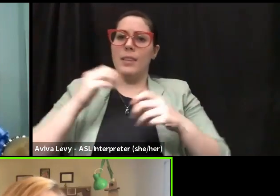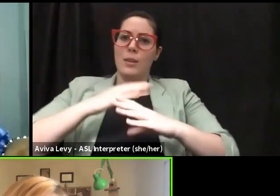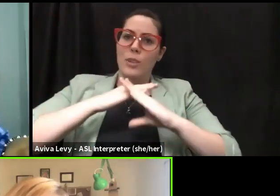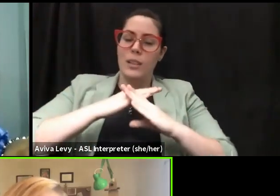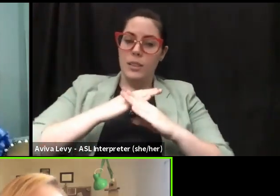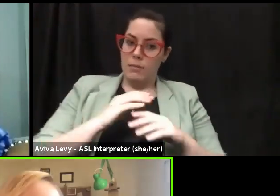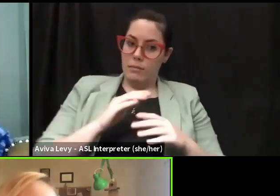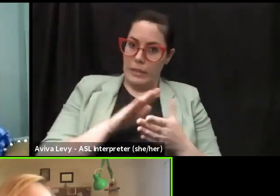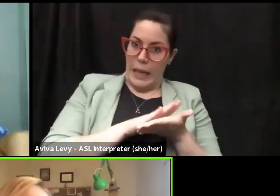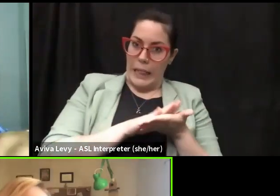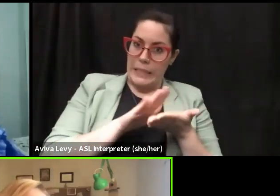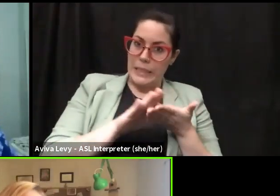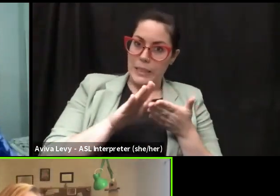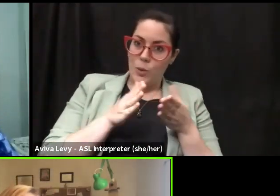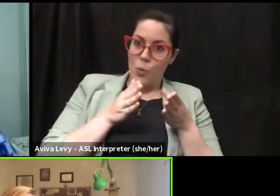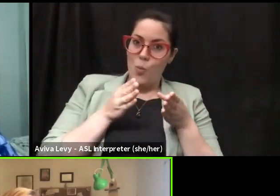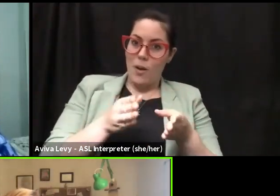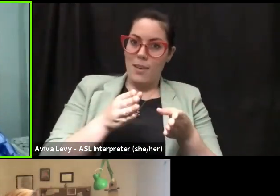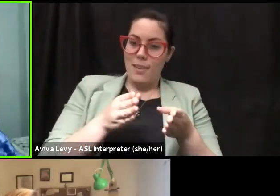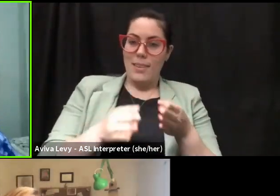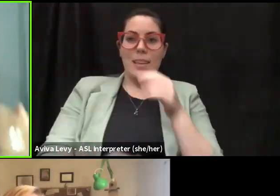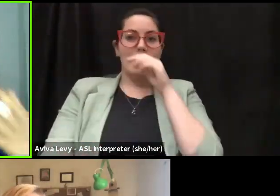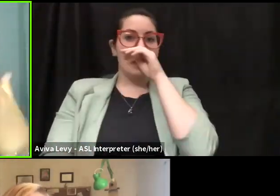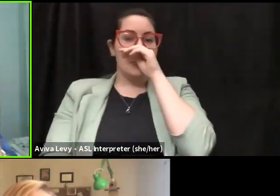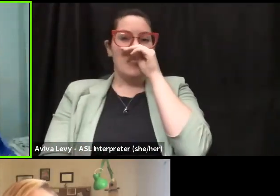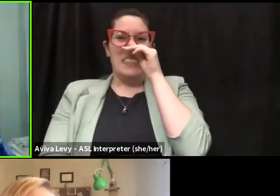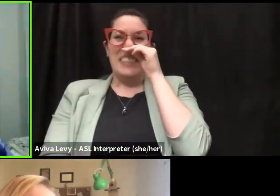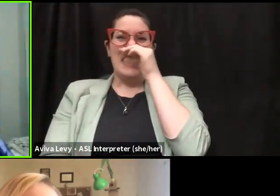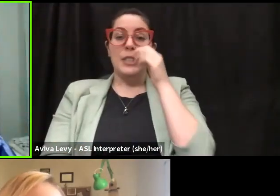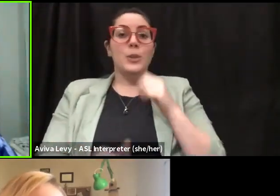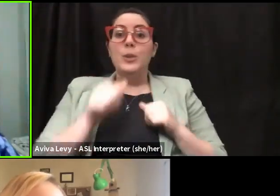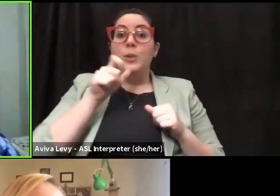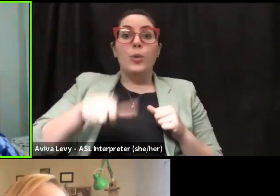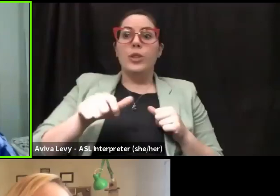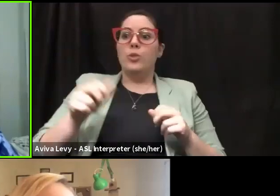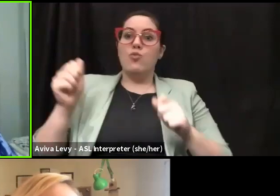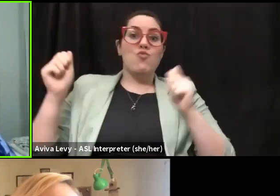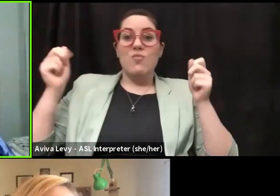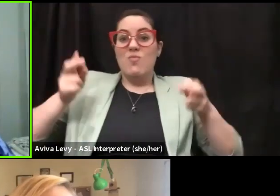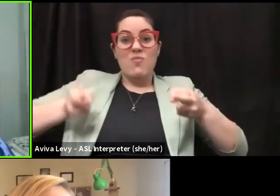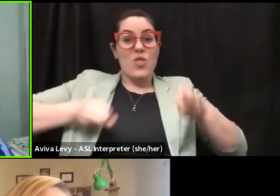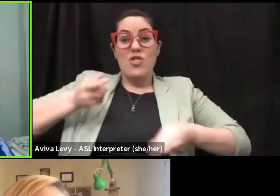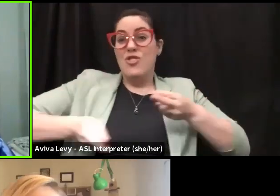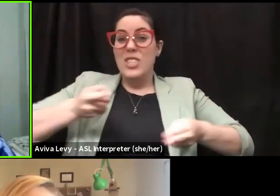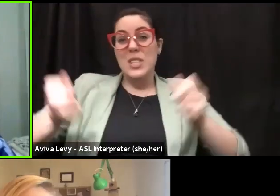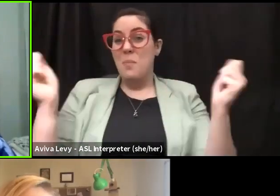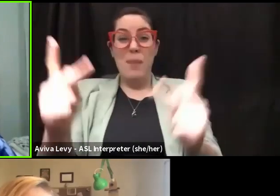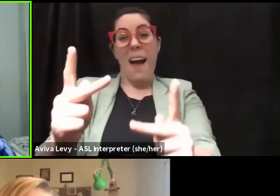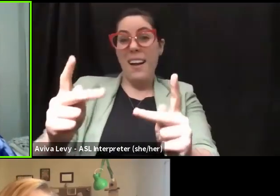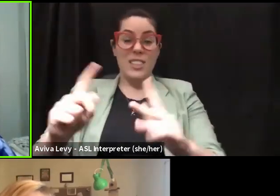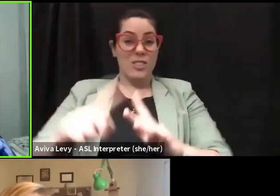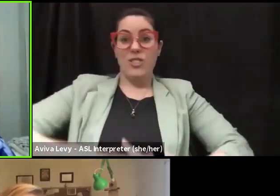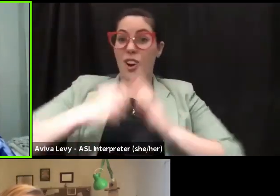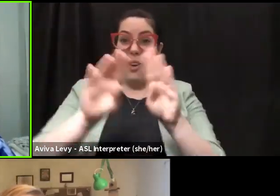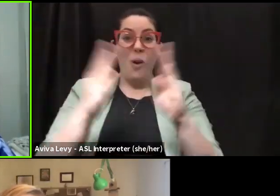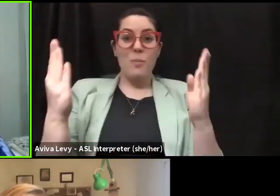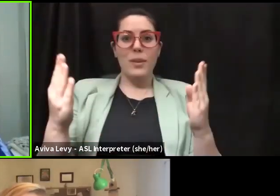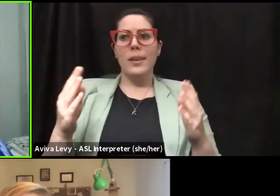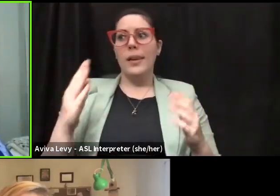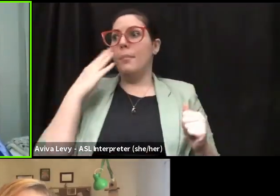sanitized way. Yeah. Don't need to rush back into something just because